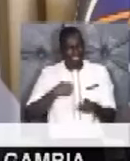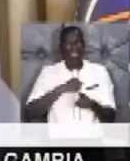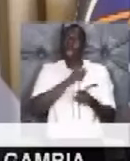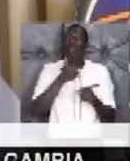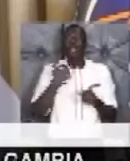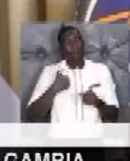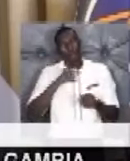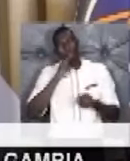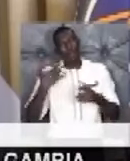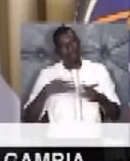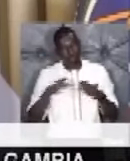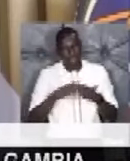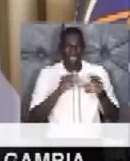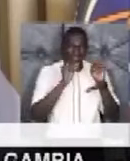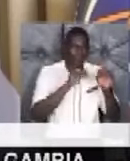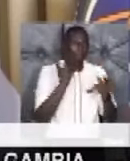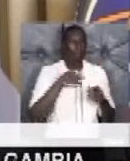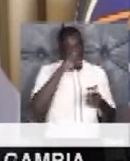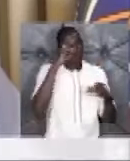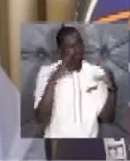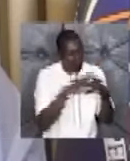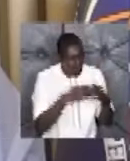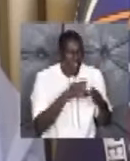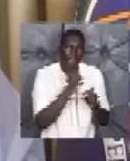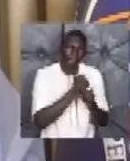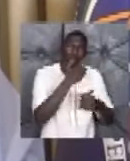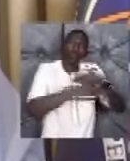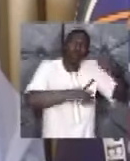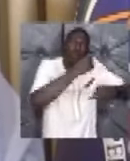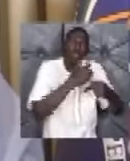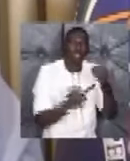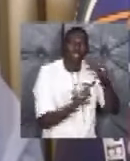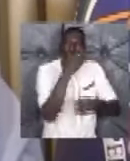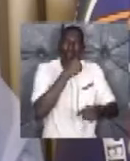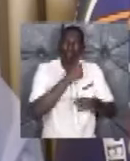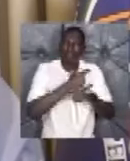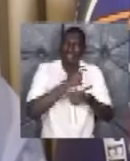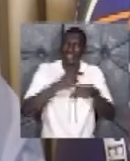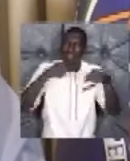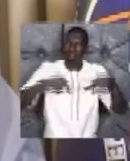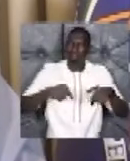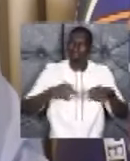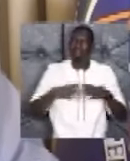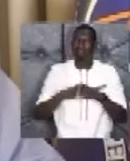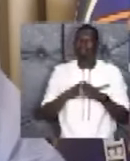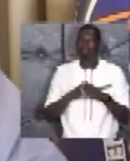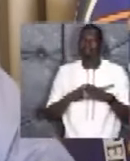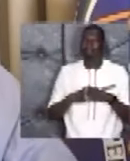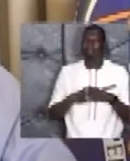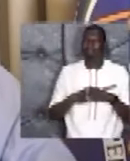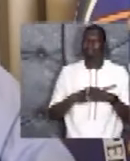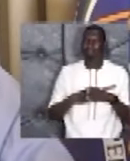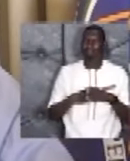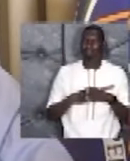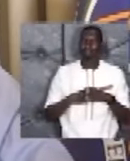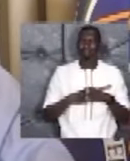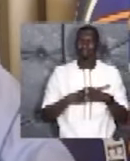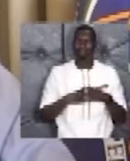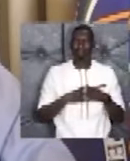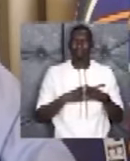that allow citizens to explore the country's potential to develop rapidly.